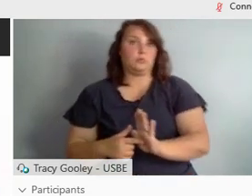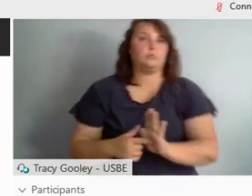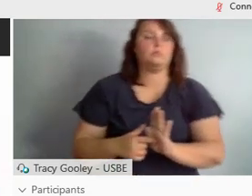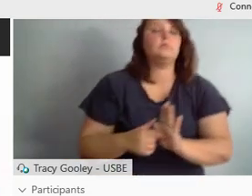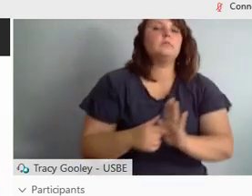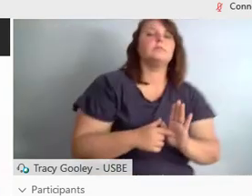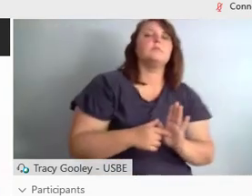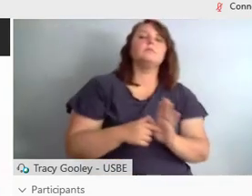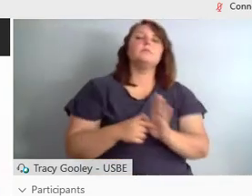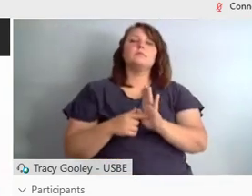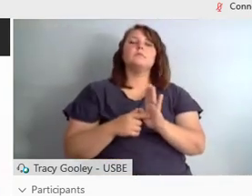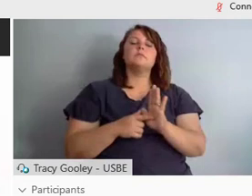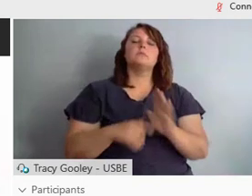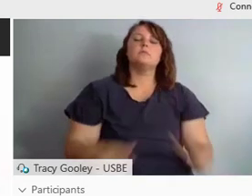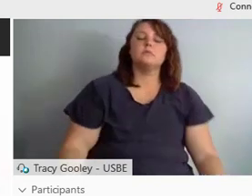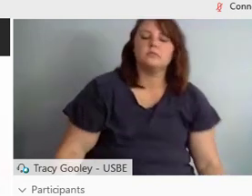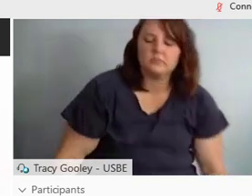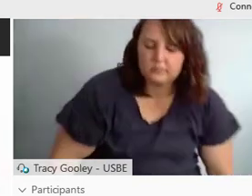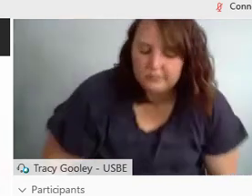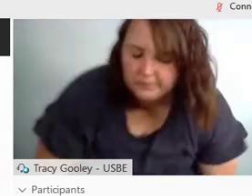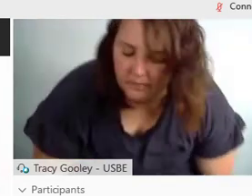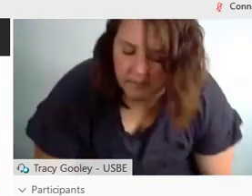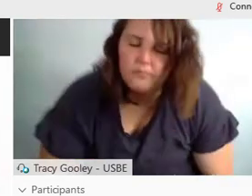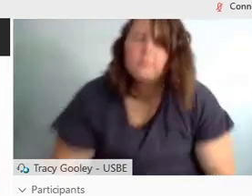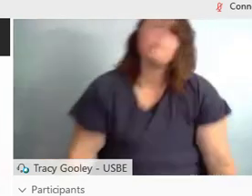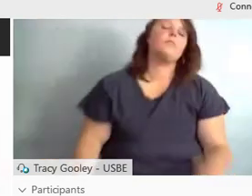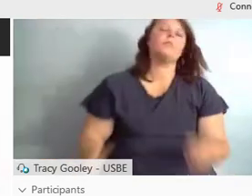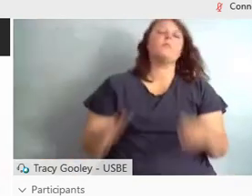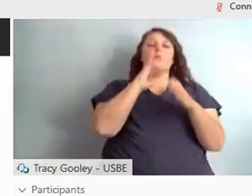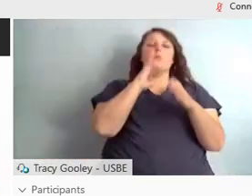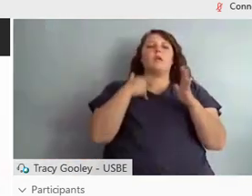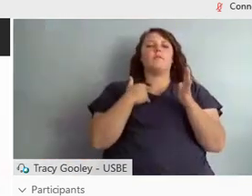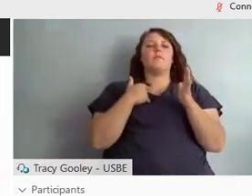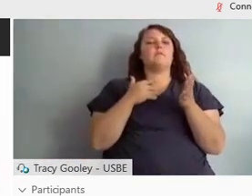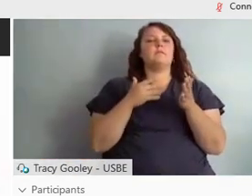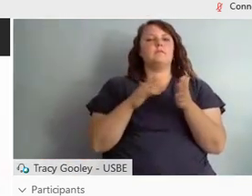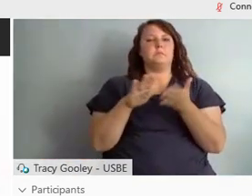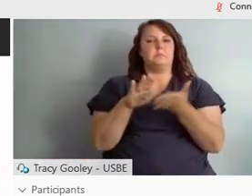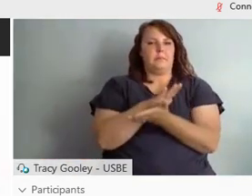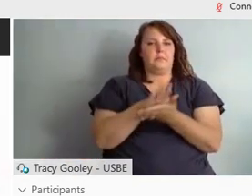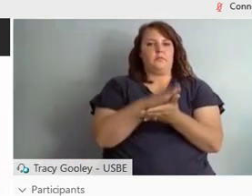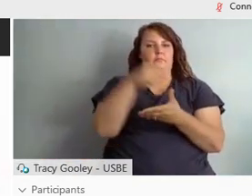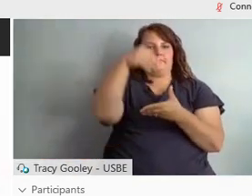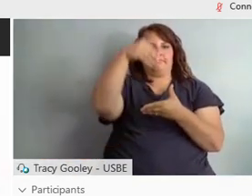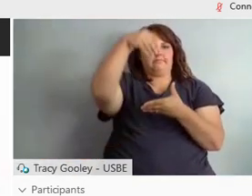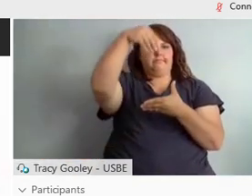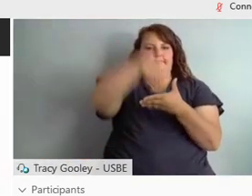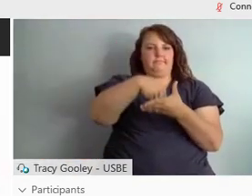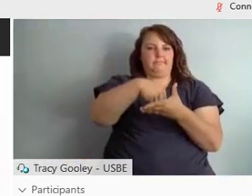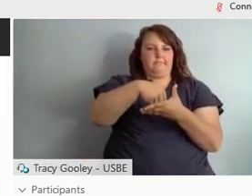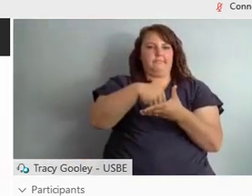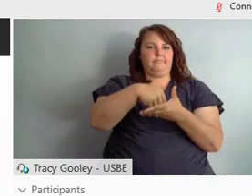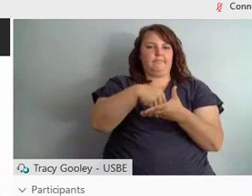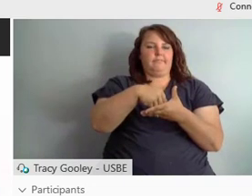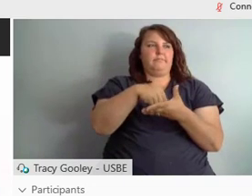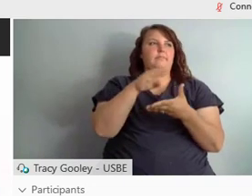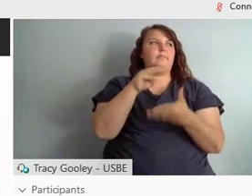sheet protector and a marker or the piece of paper and a pencil. And you would say,